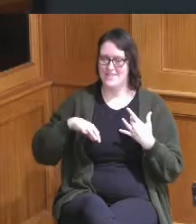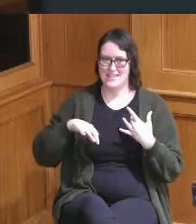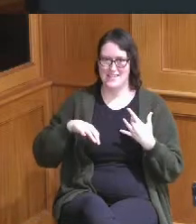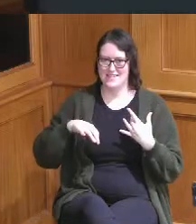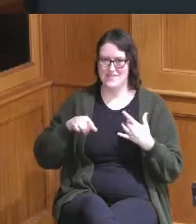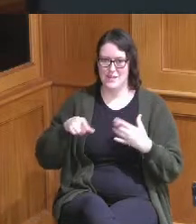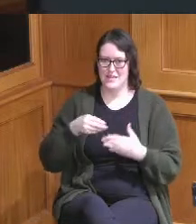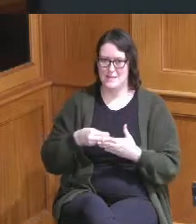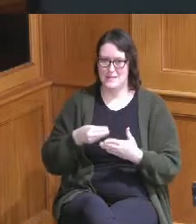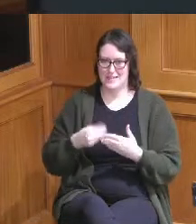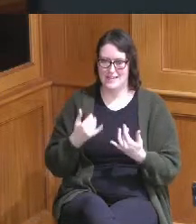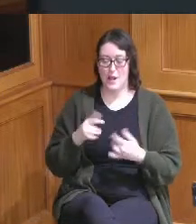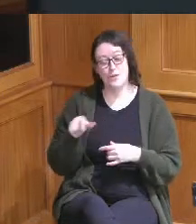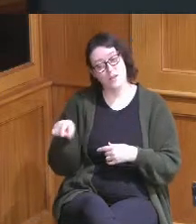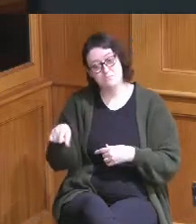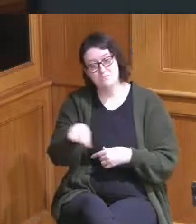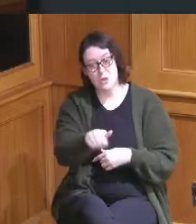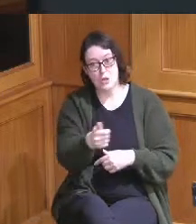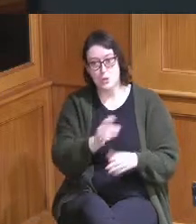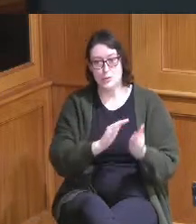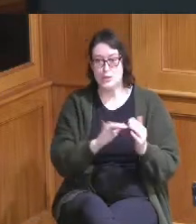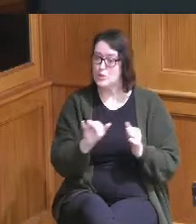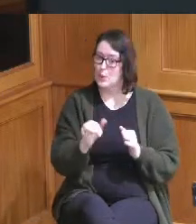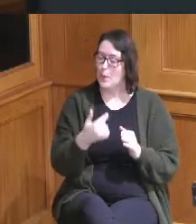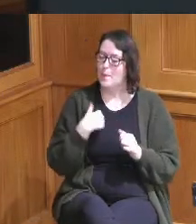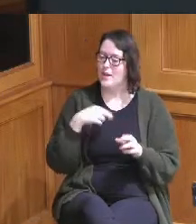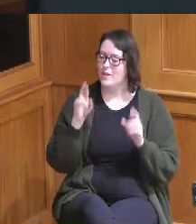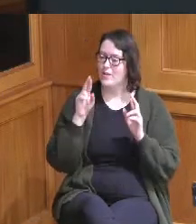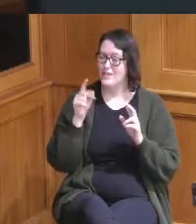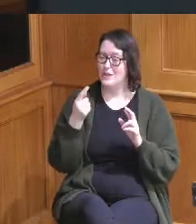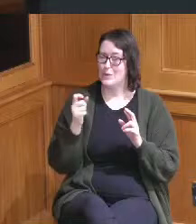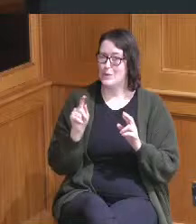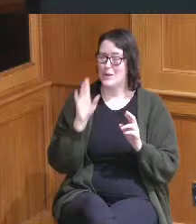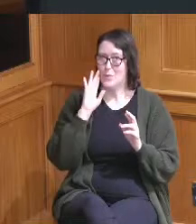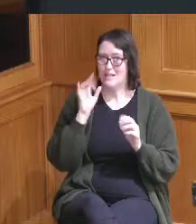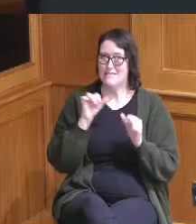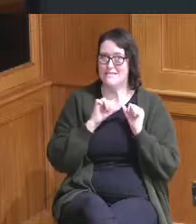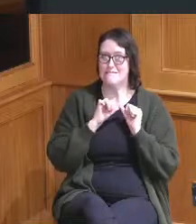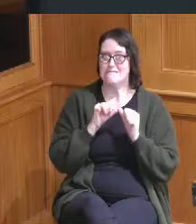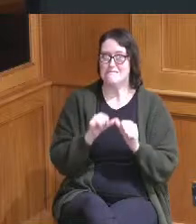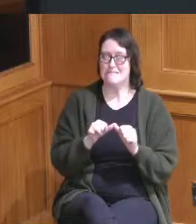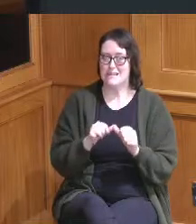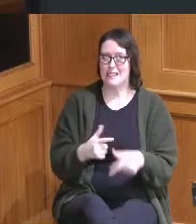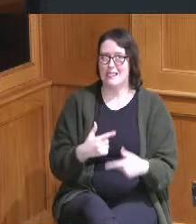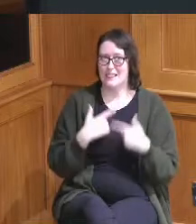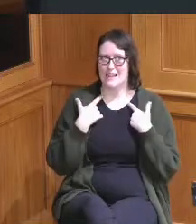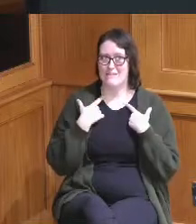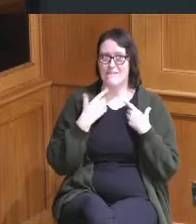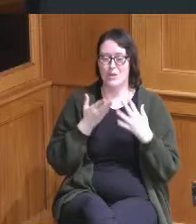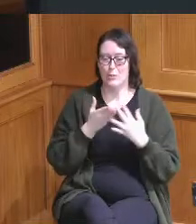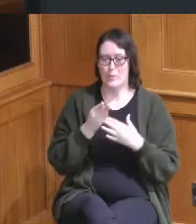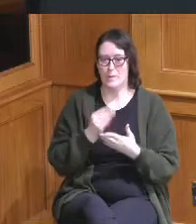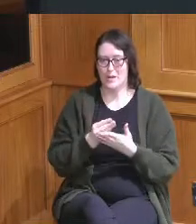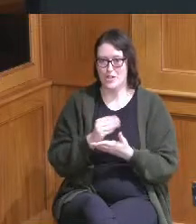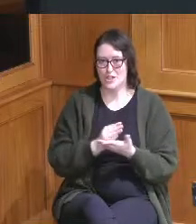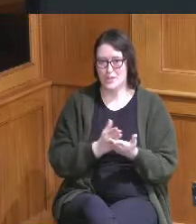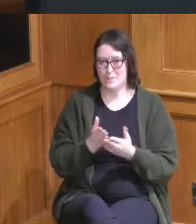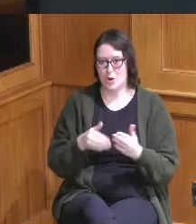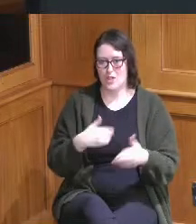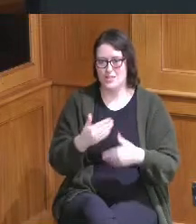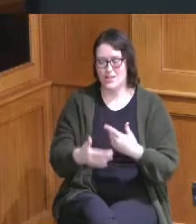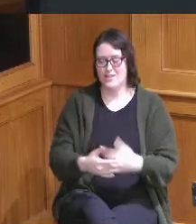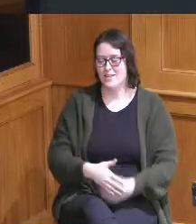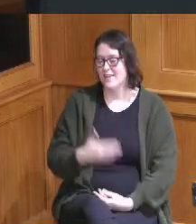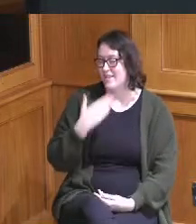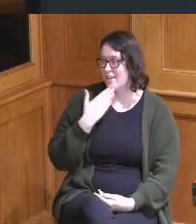these dollars, as have many other communities, and hope that the grant survives as we proceed through the budget process. Thank